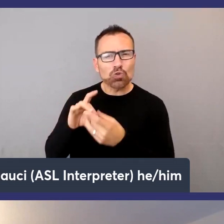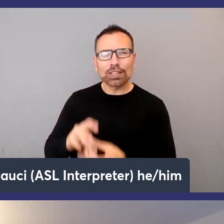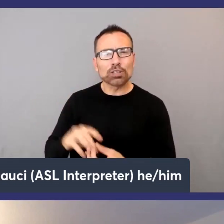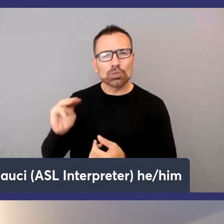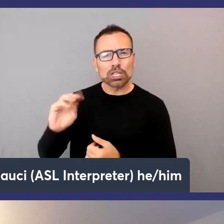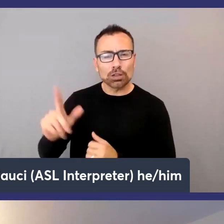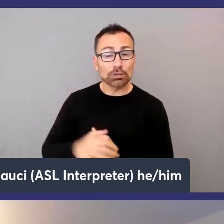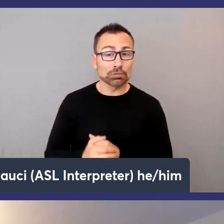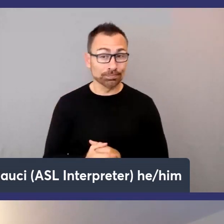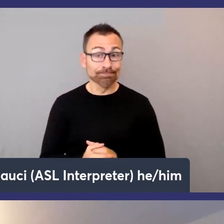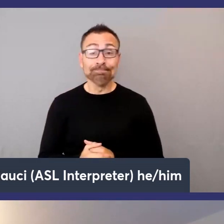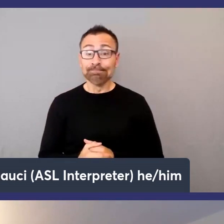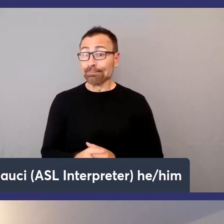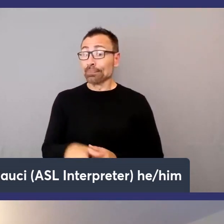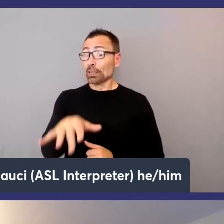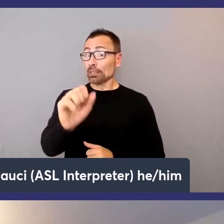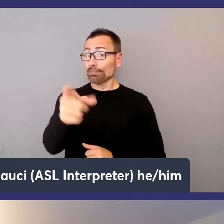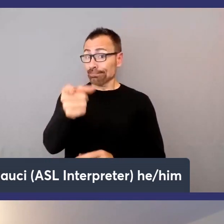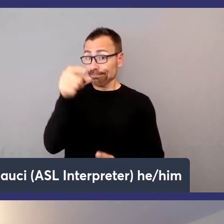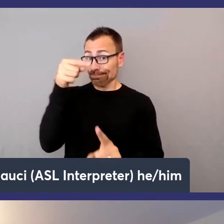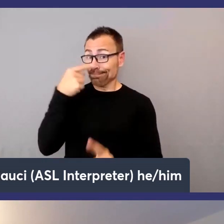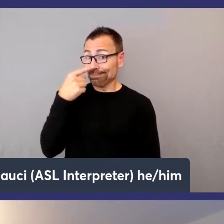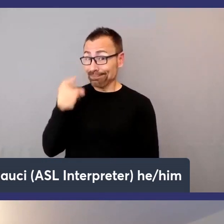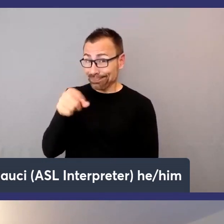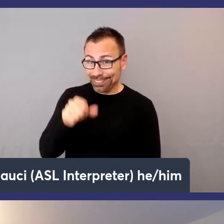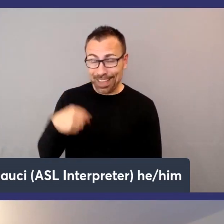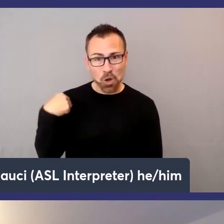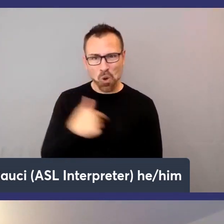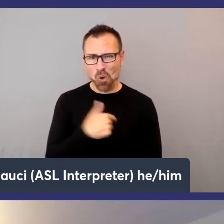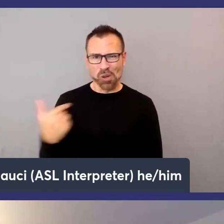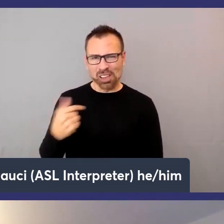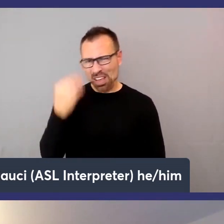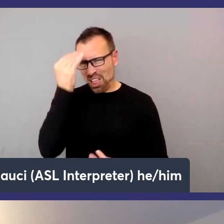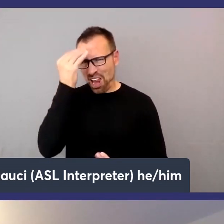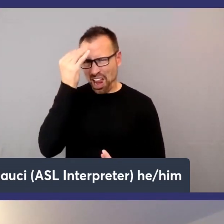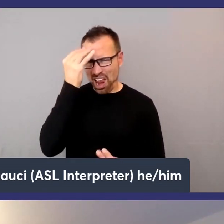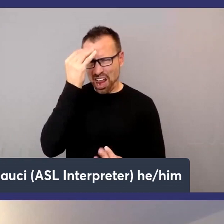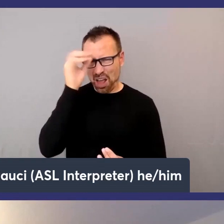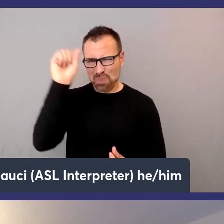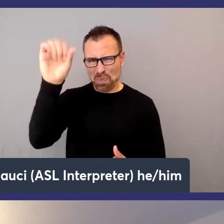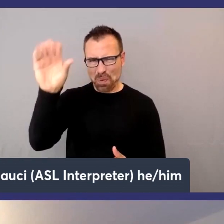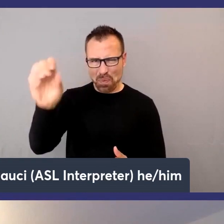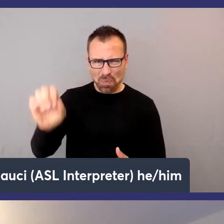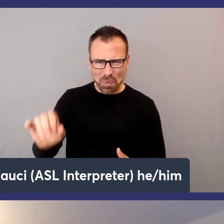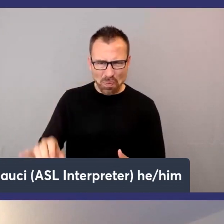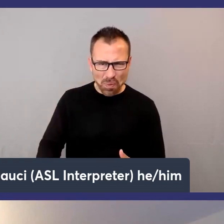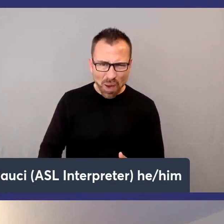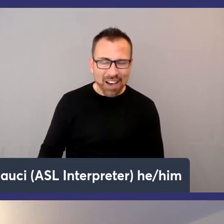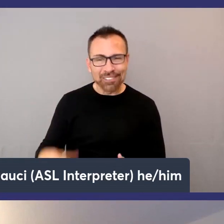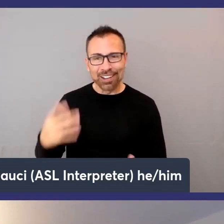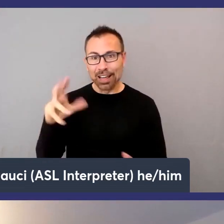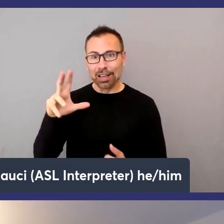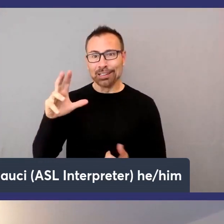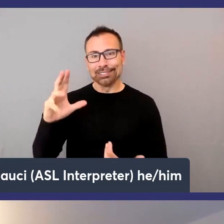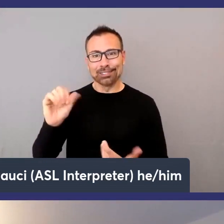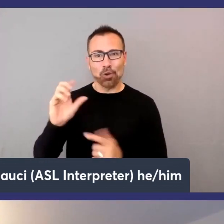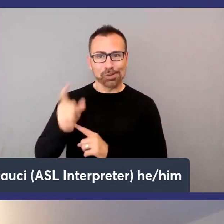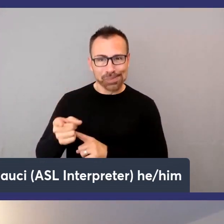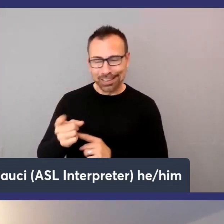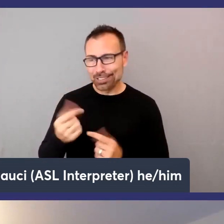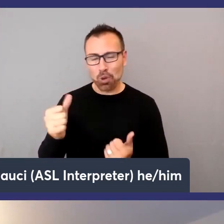just spend the whole next 20 minutes yeah. brainstorming and Probably. thinking about cool ways to use geospatial data. I know I